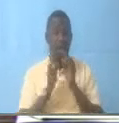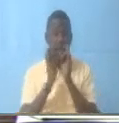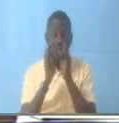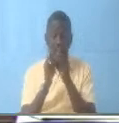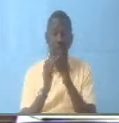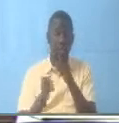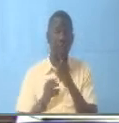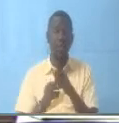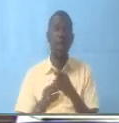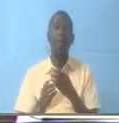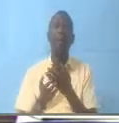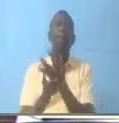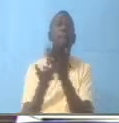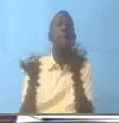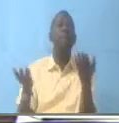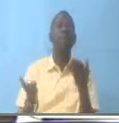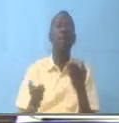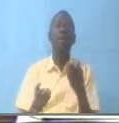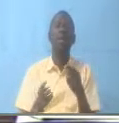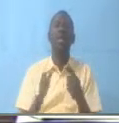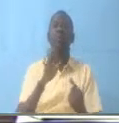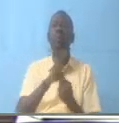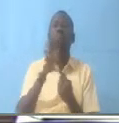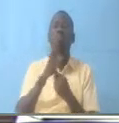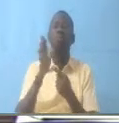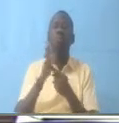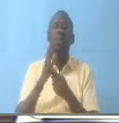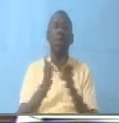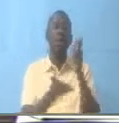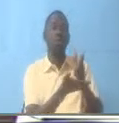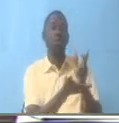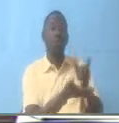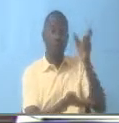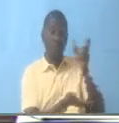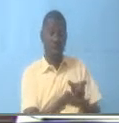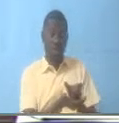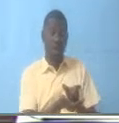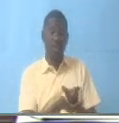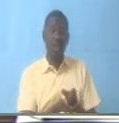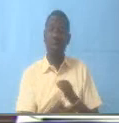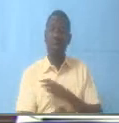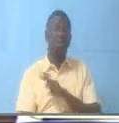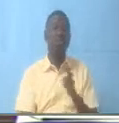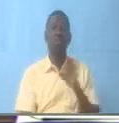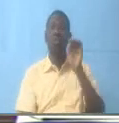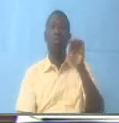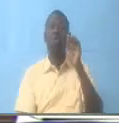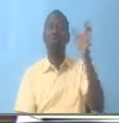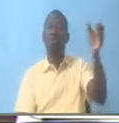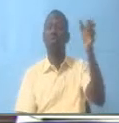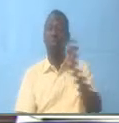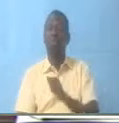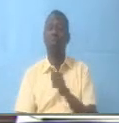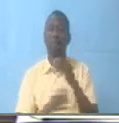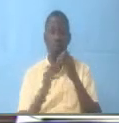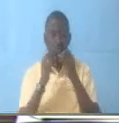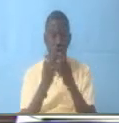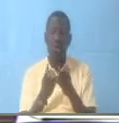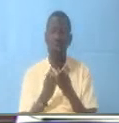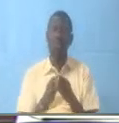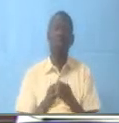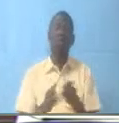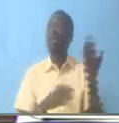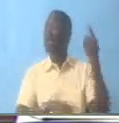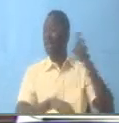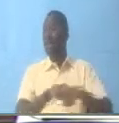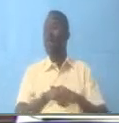called by the commission during the inquiry into the April 10 and 11 incident as at that time. am na ñu fi